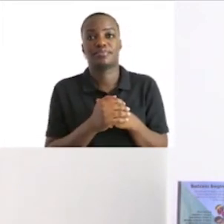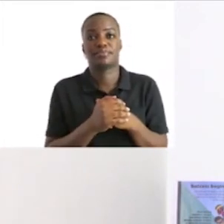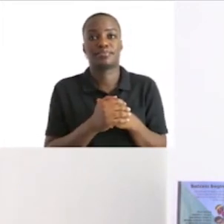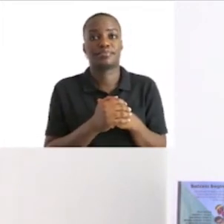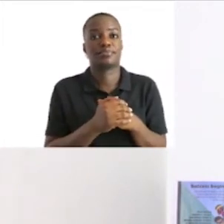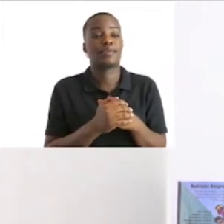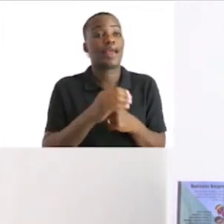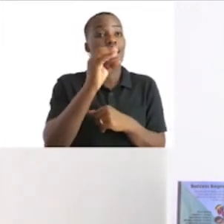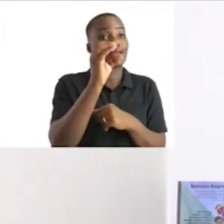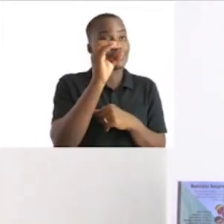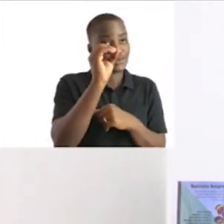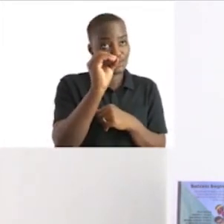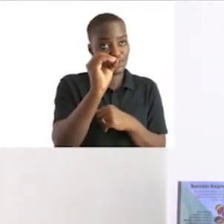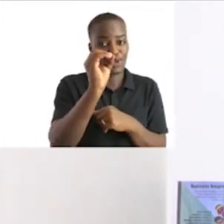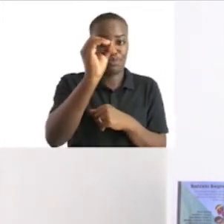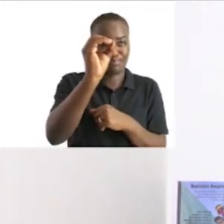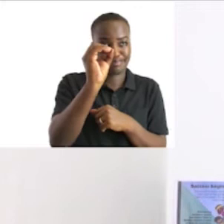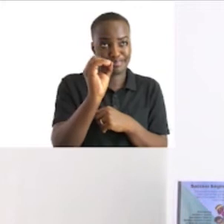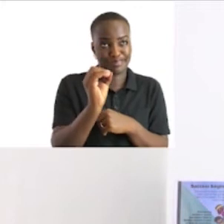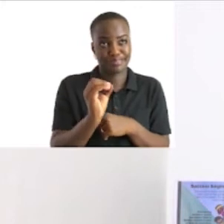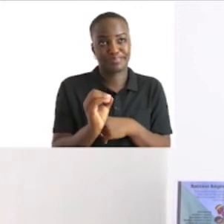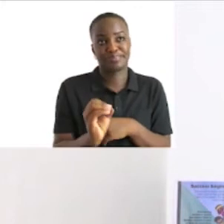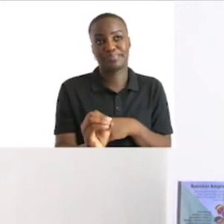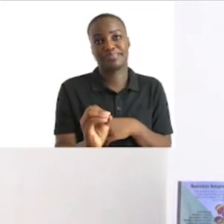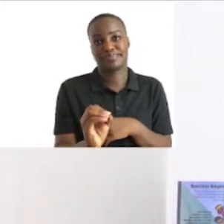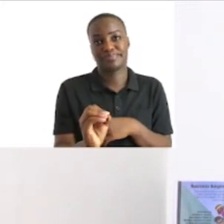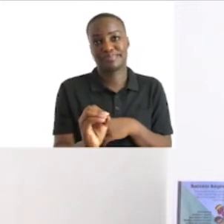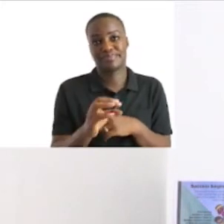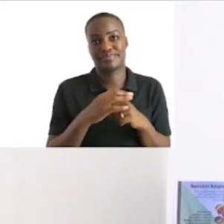Then we bring down the 0.